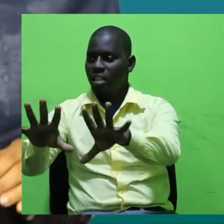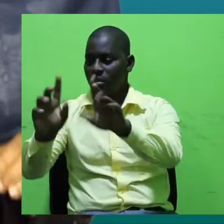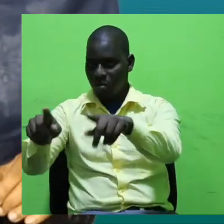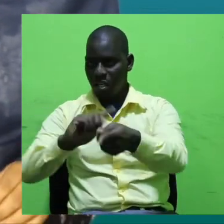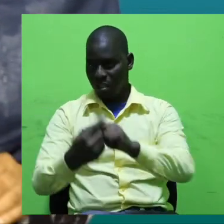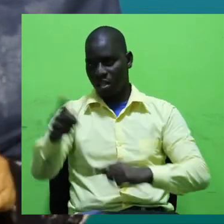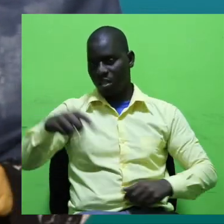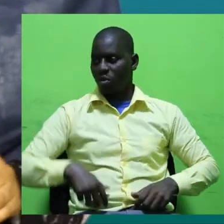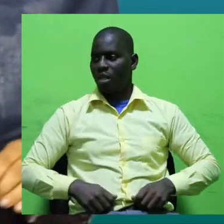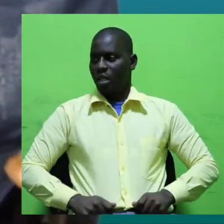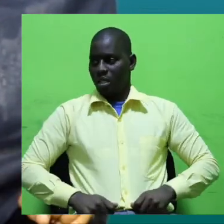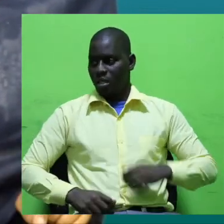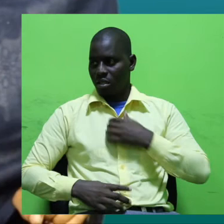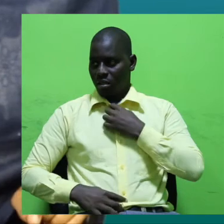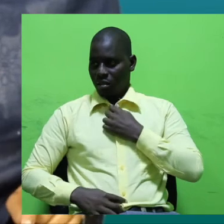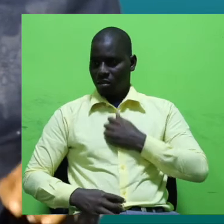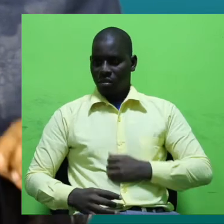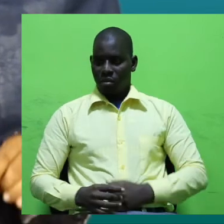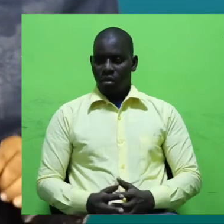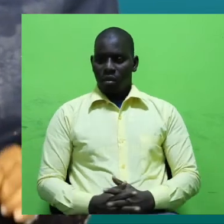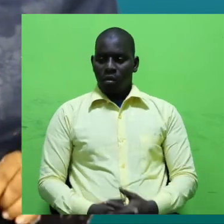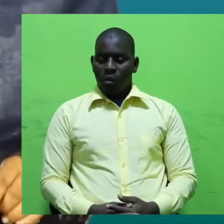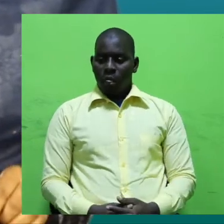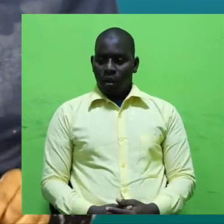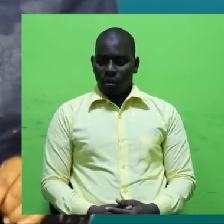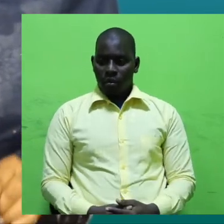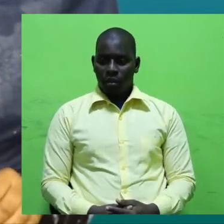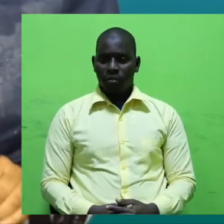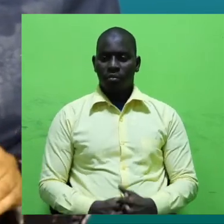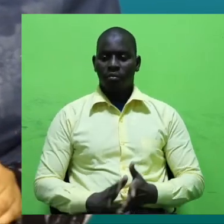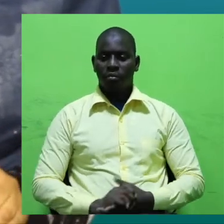in degrees Celsius, C, plus